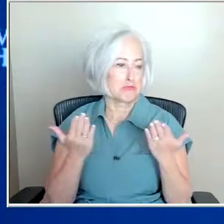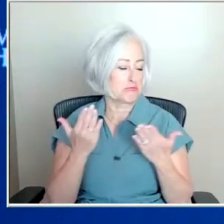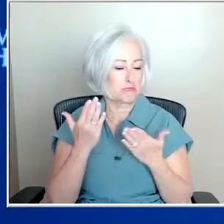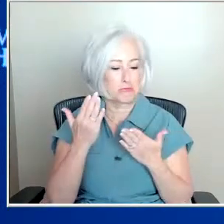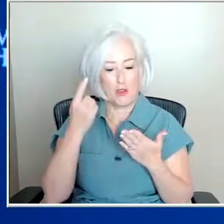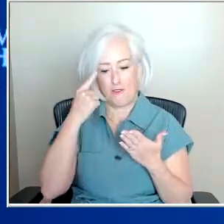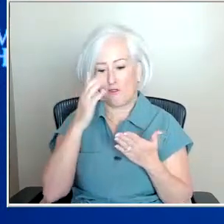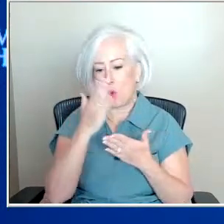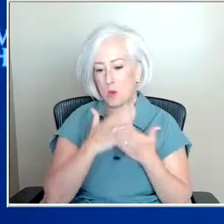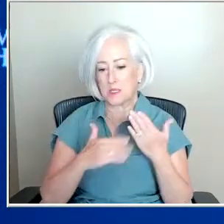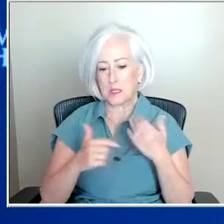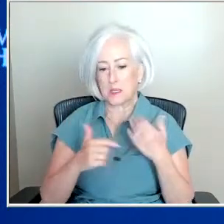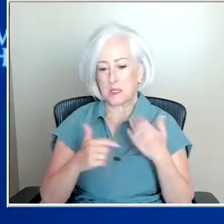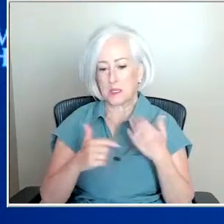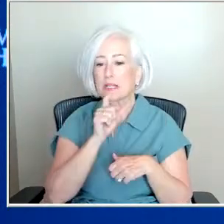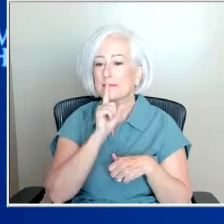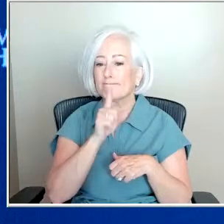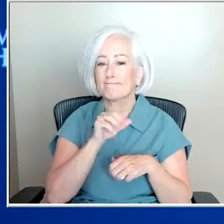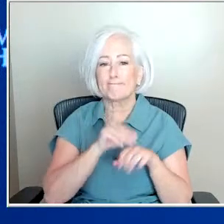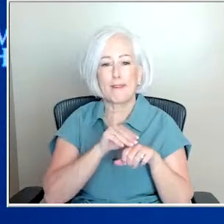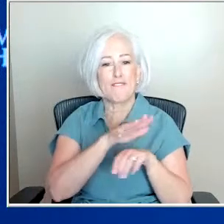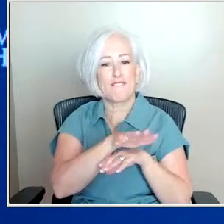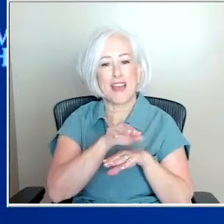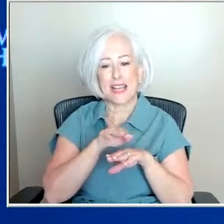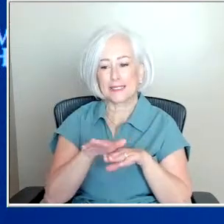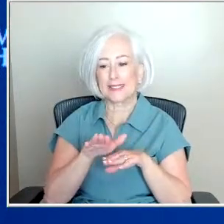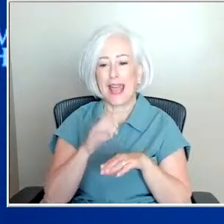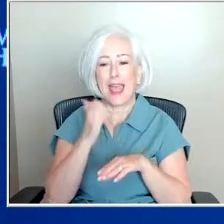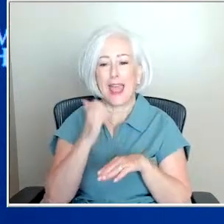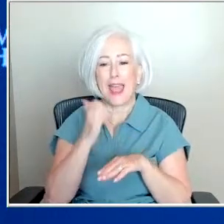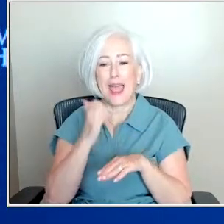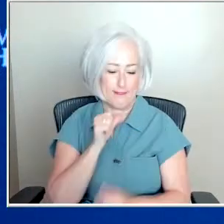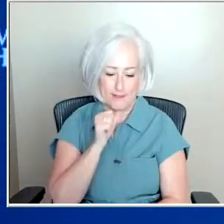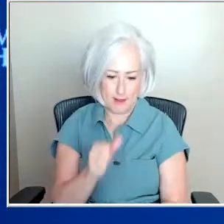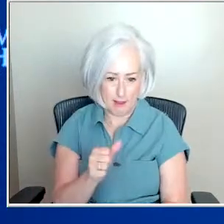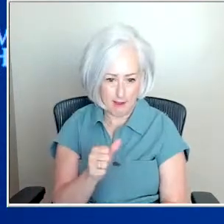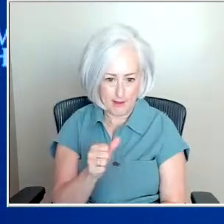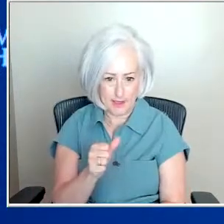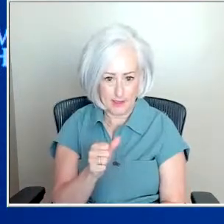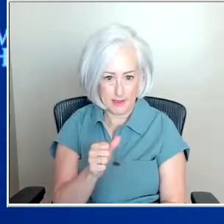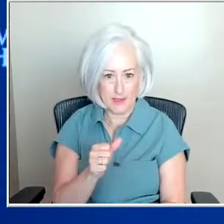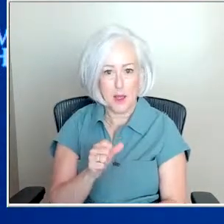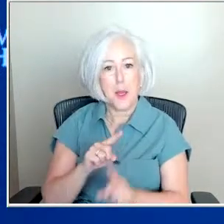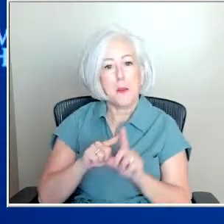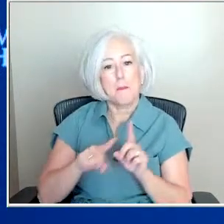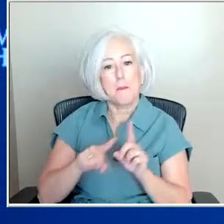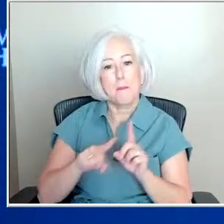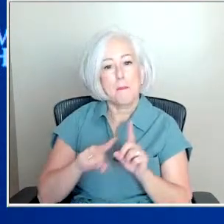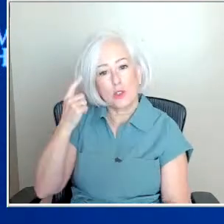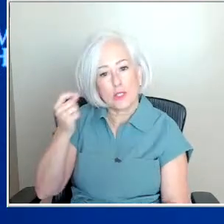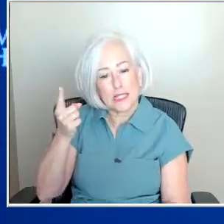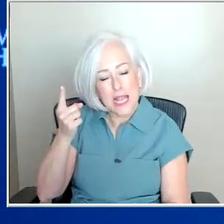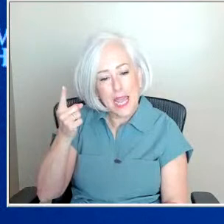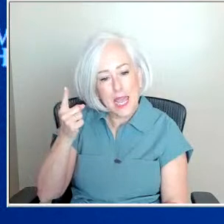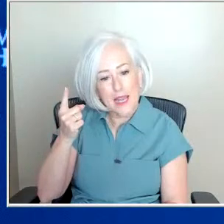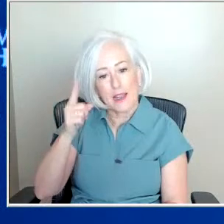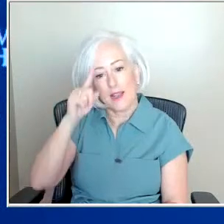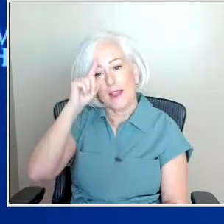most people's day-to-day lives. That is a good thing, but we also have to understand and not be myopic to the fact that there are